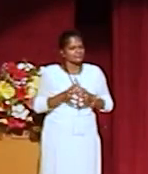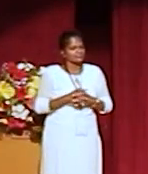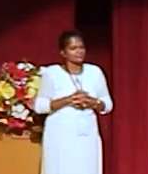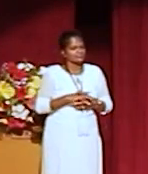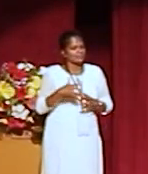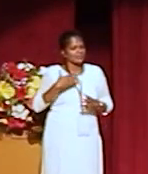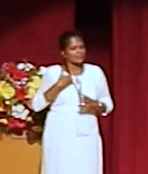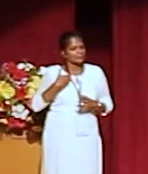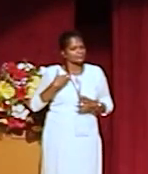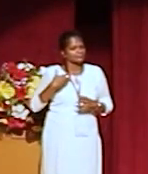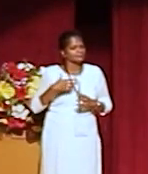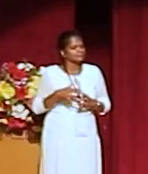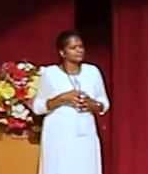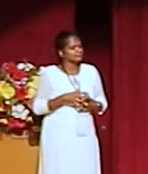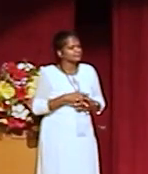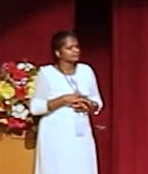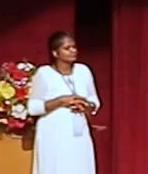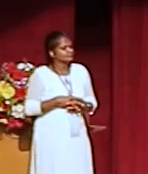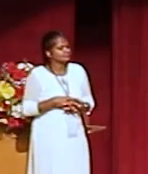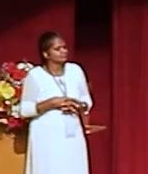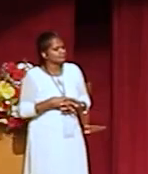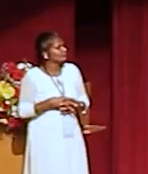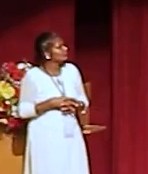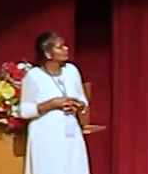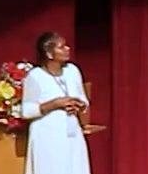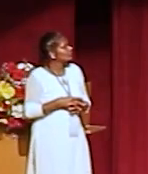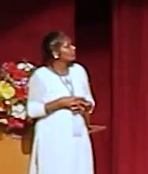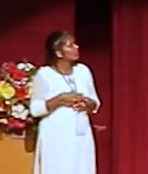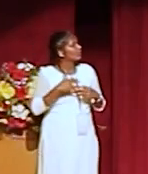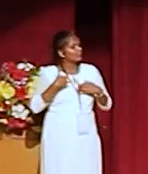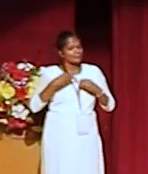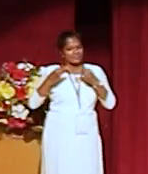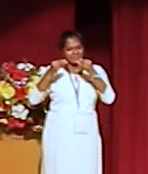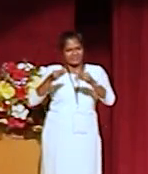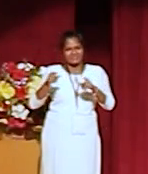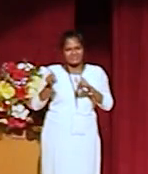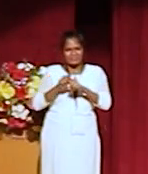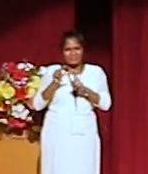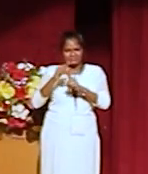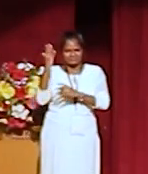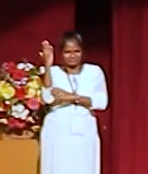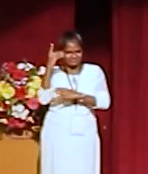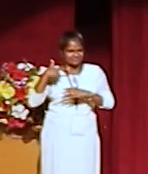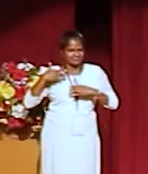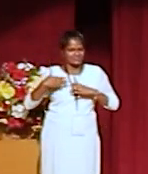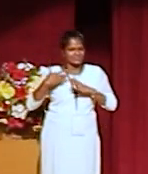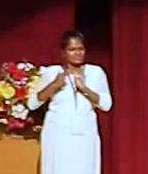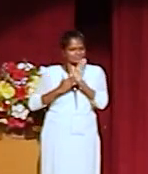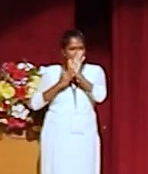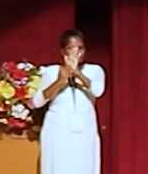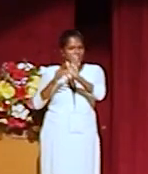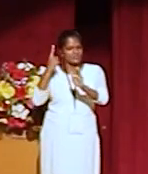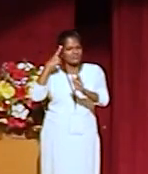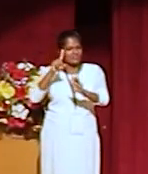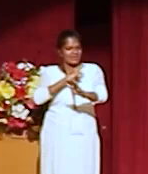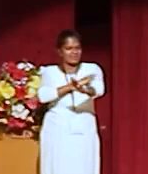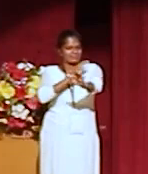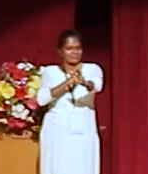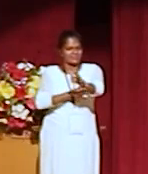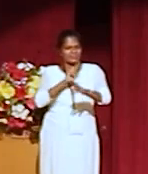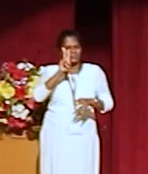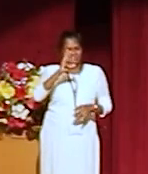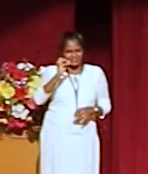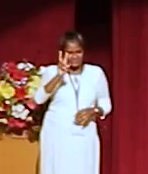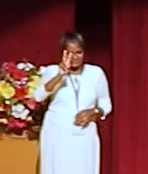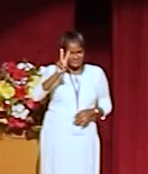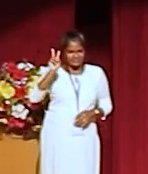am giving giving N presentation in Empower 2. I